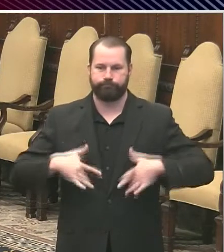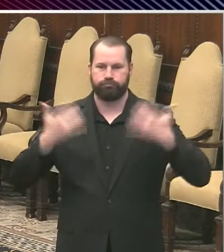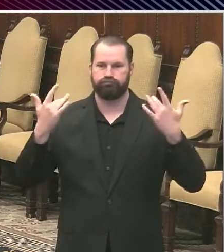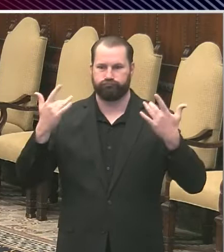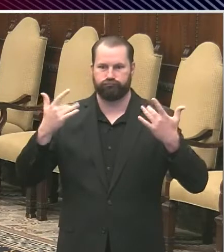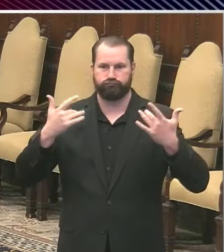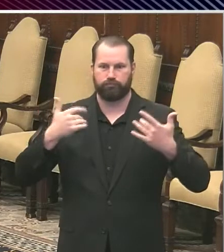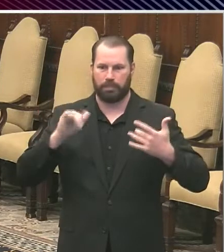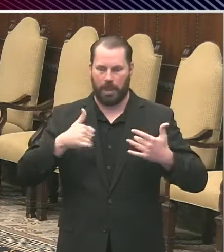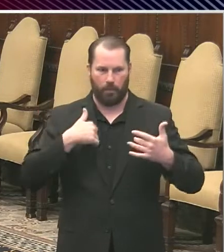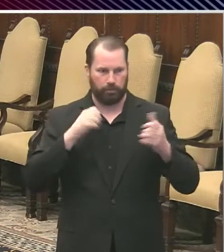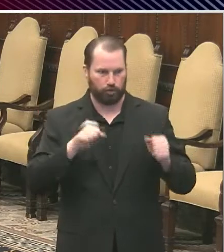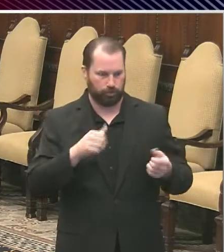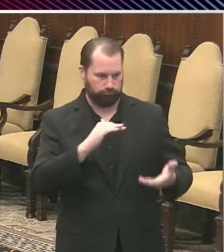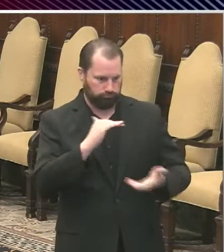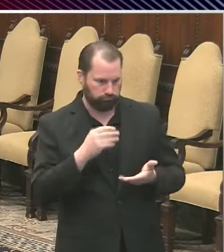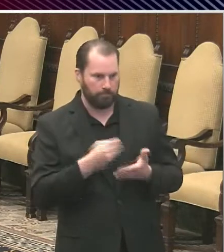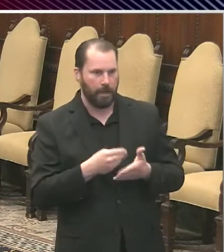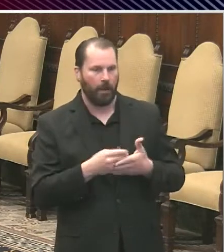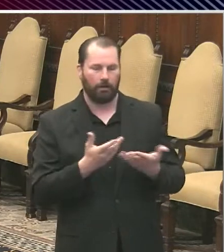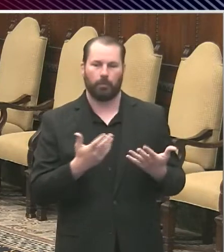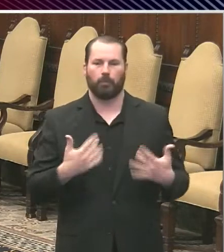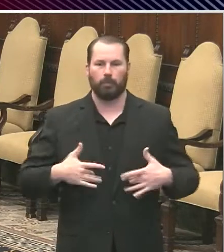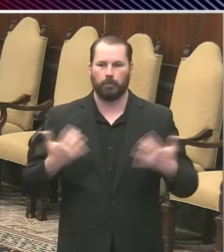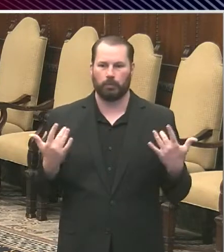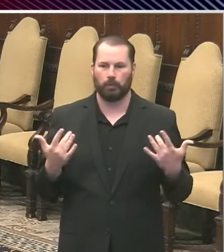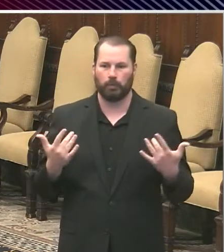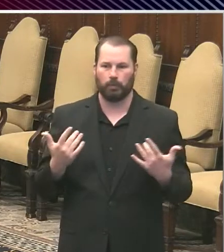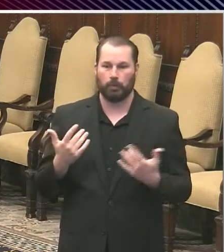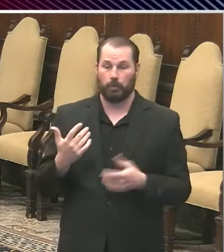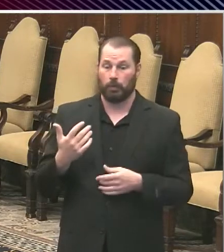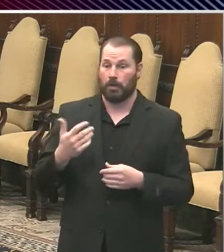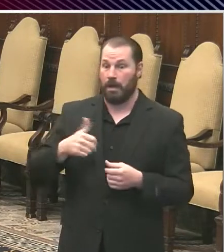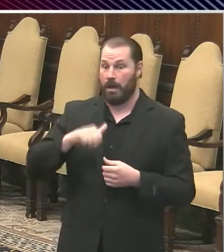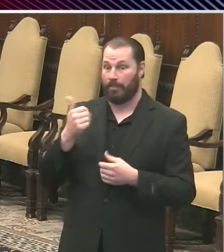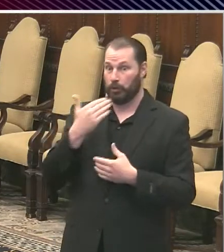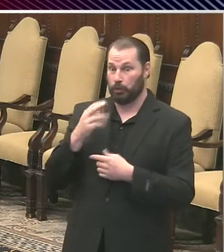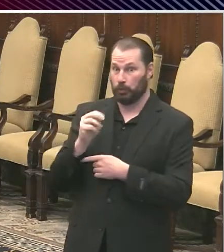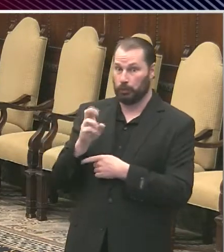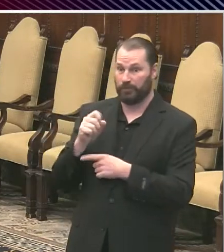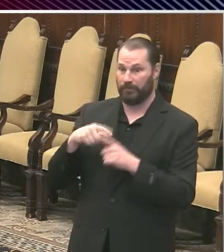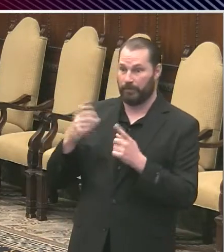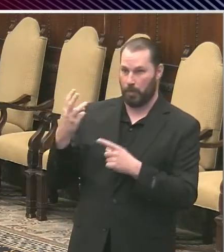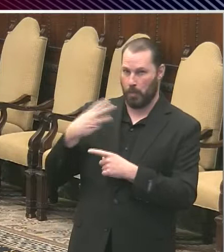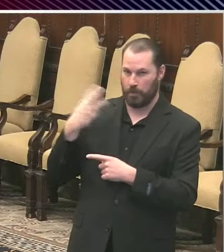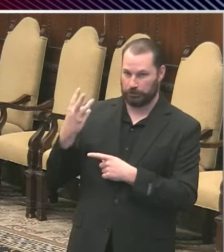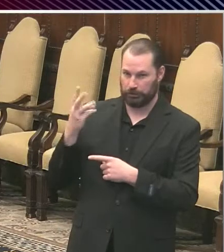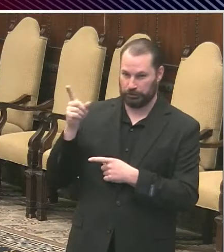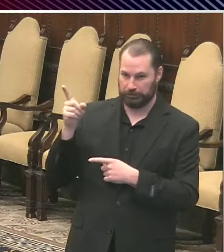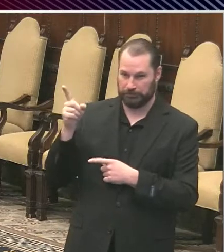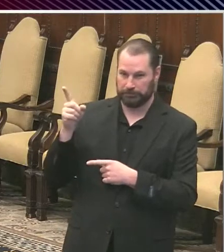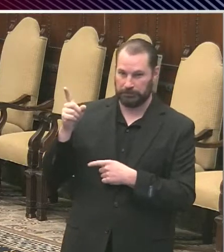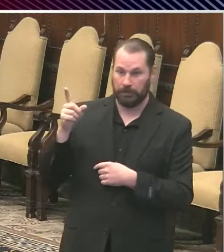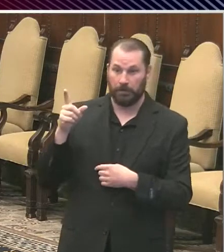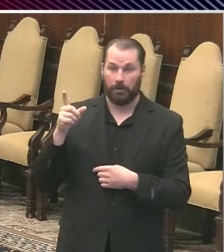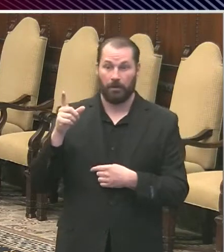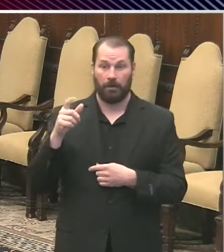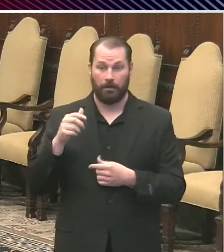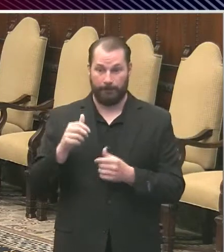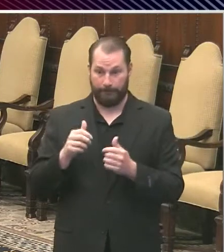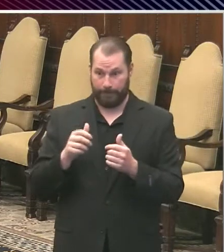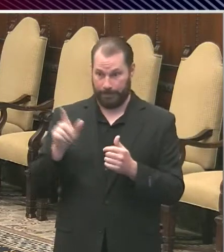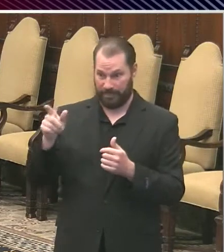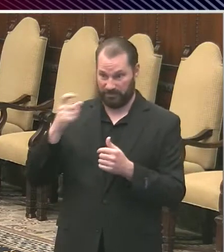also a bit more good news coming out of Washington with the passage of the latest spending package, which provides more money for the Paycheck Prevention